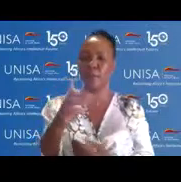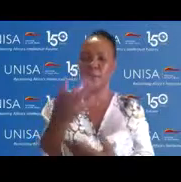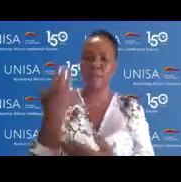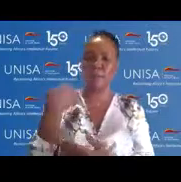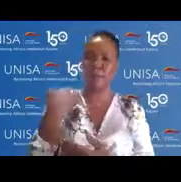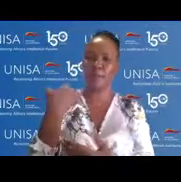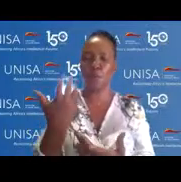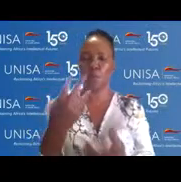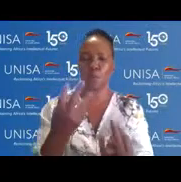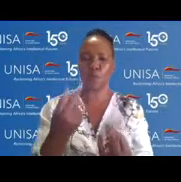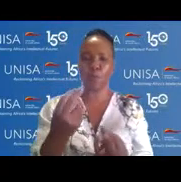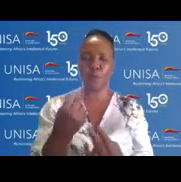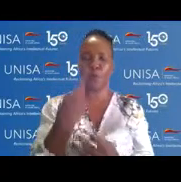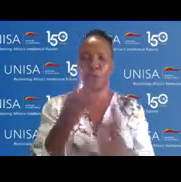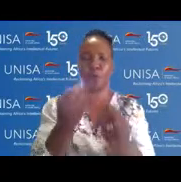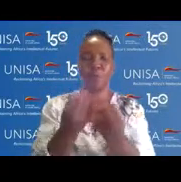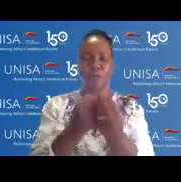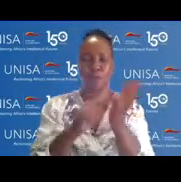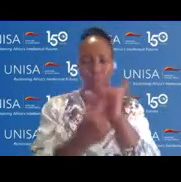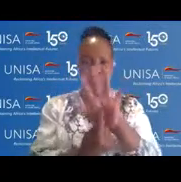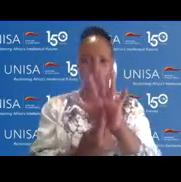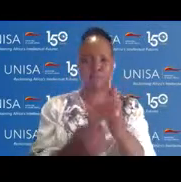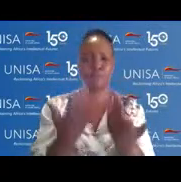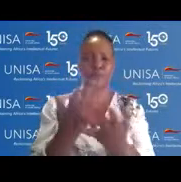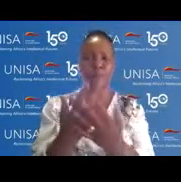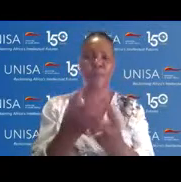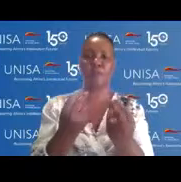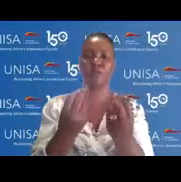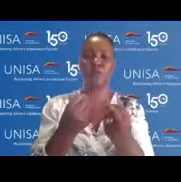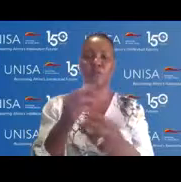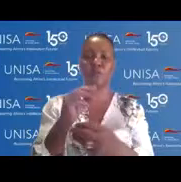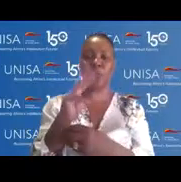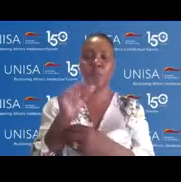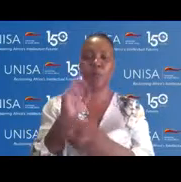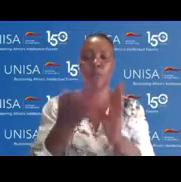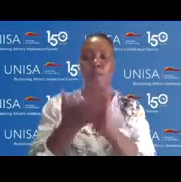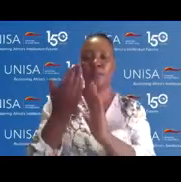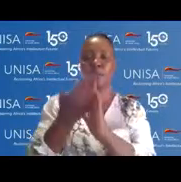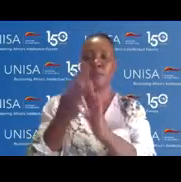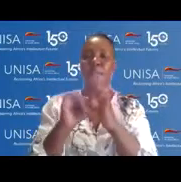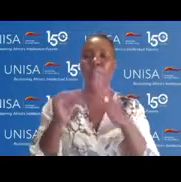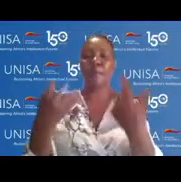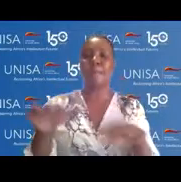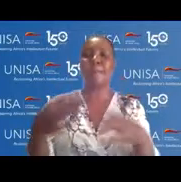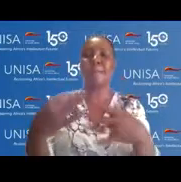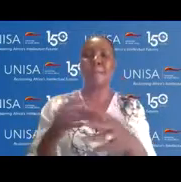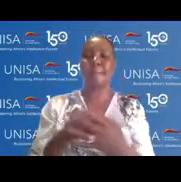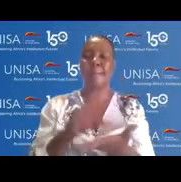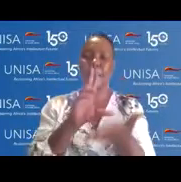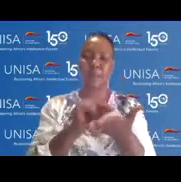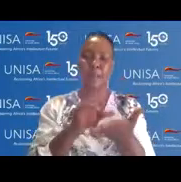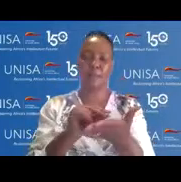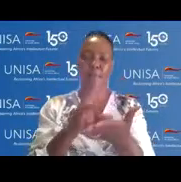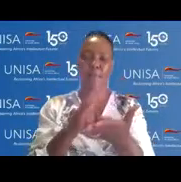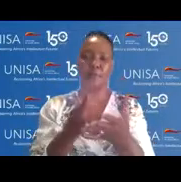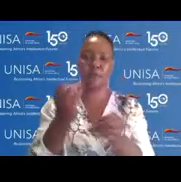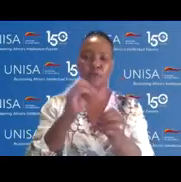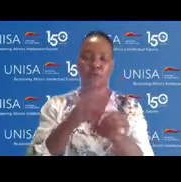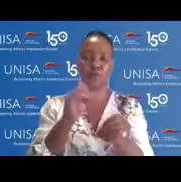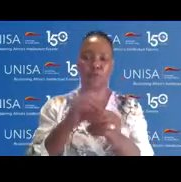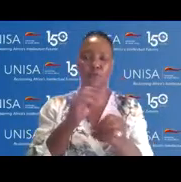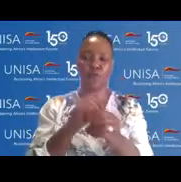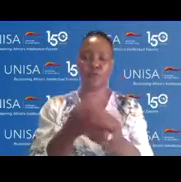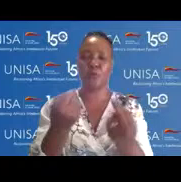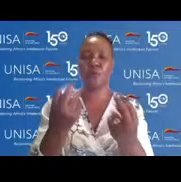want to show you here. Software update is very important. Download and install the latest version. Remember we said right in the